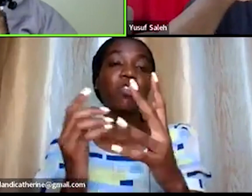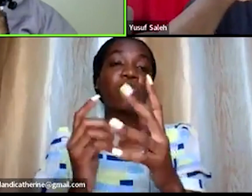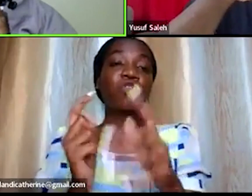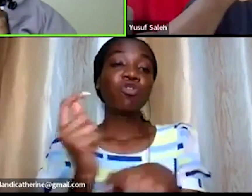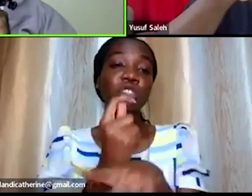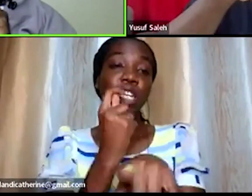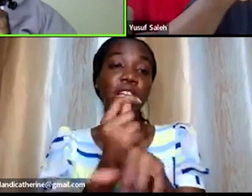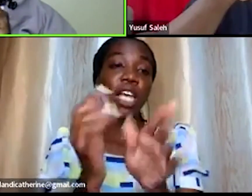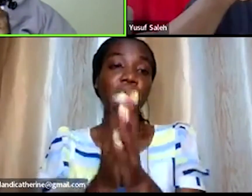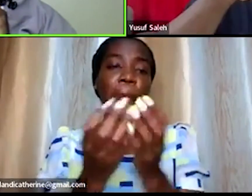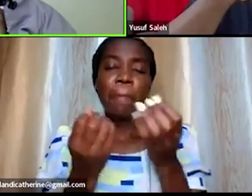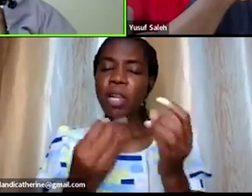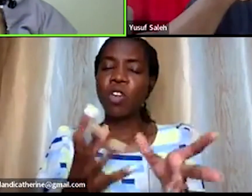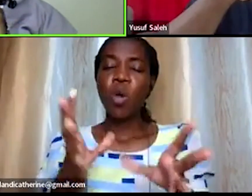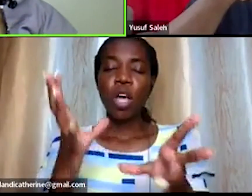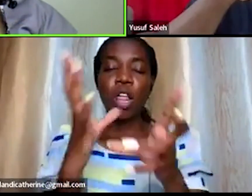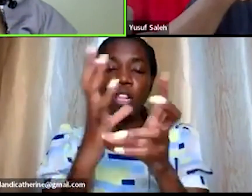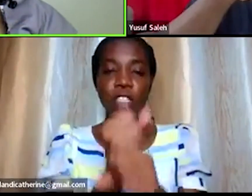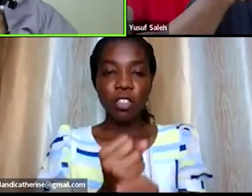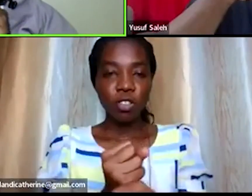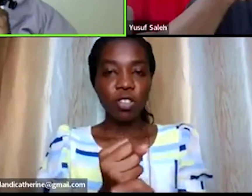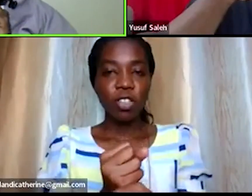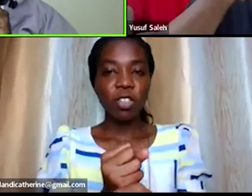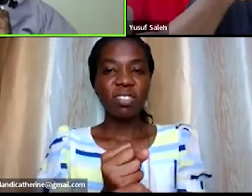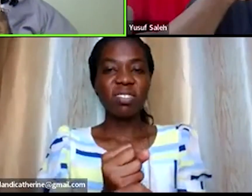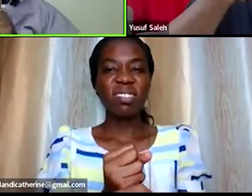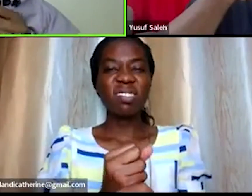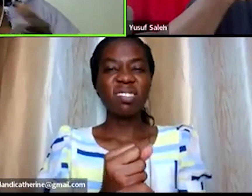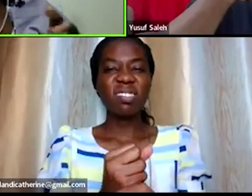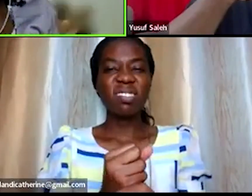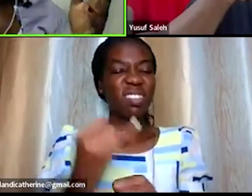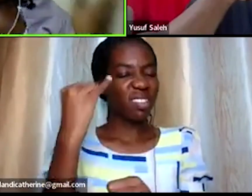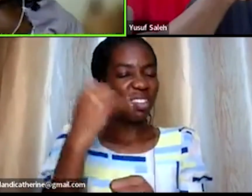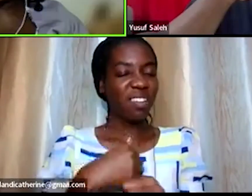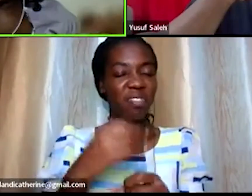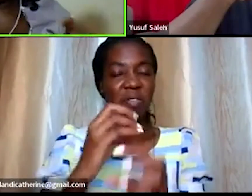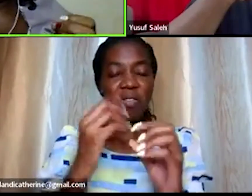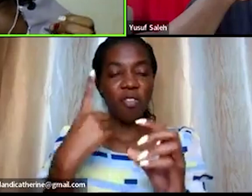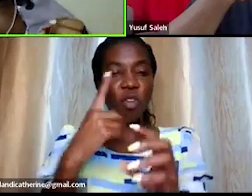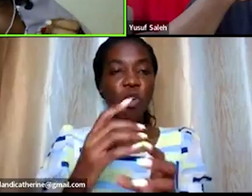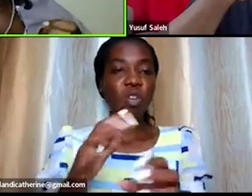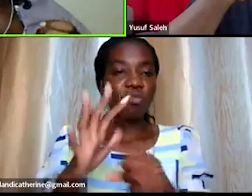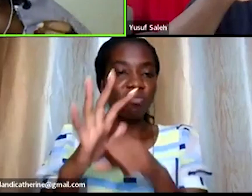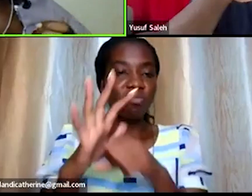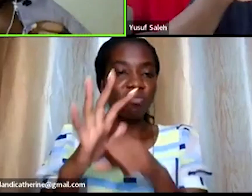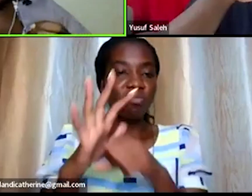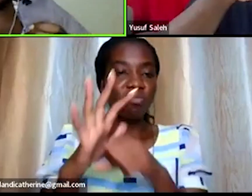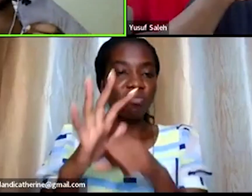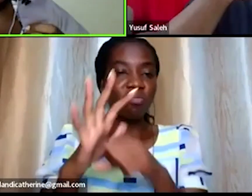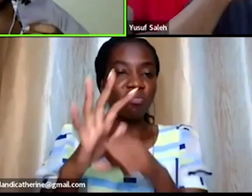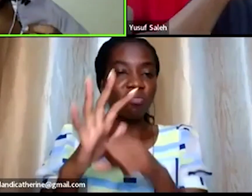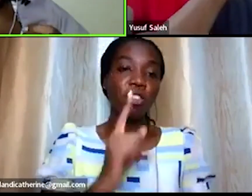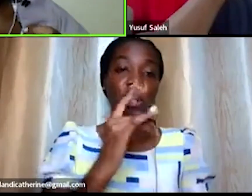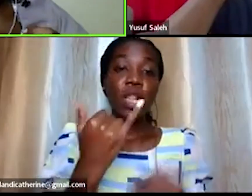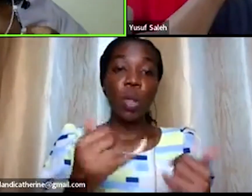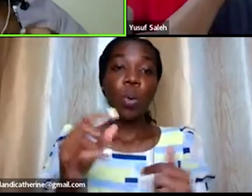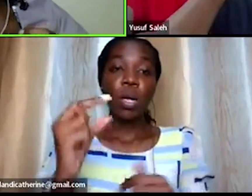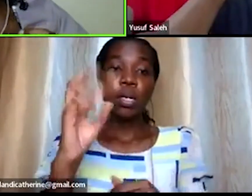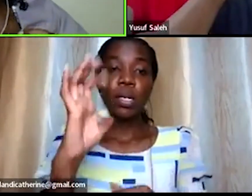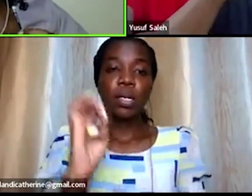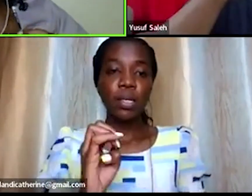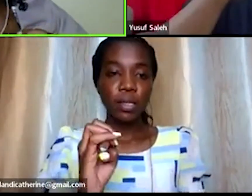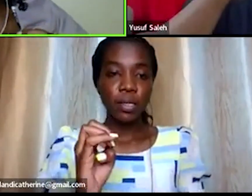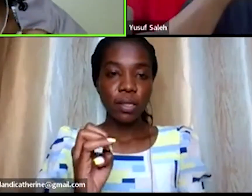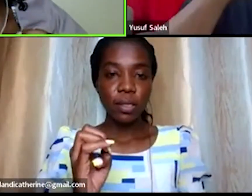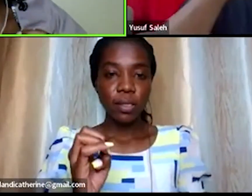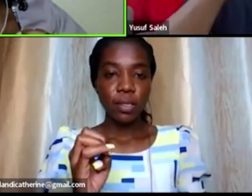organizations unintentionally deny chances to women. But now that Grace has